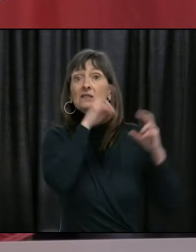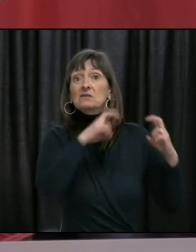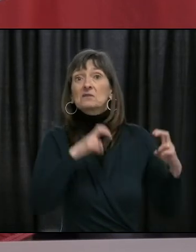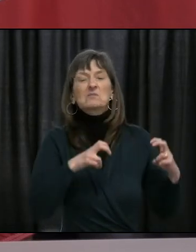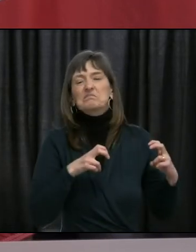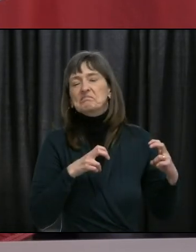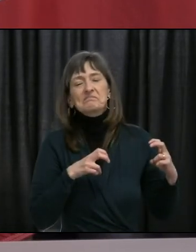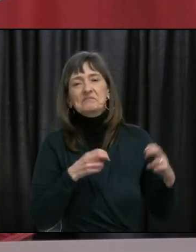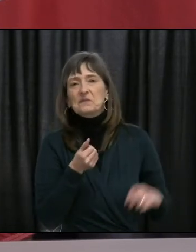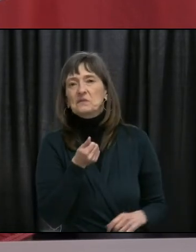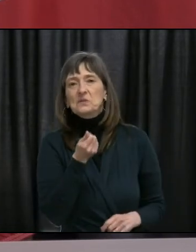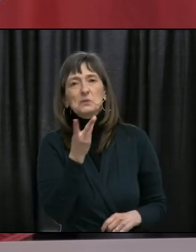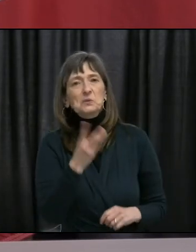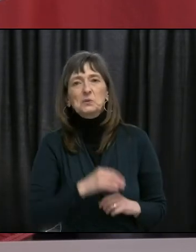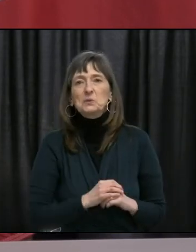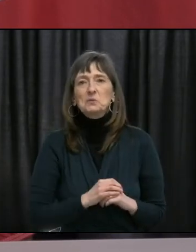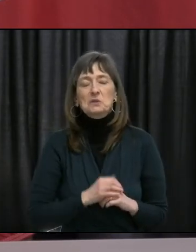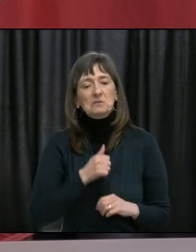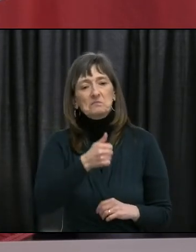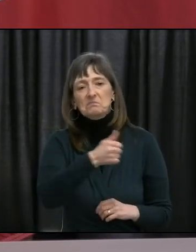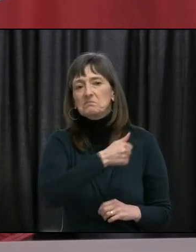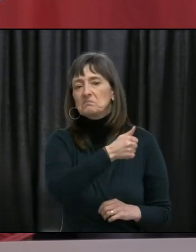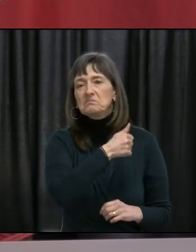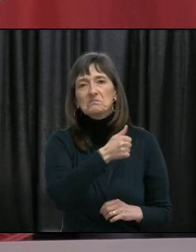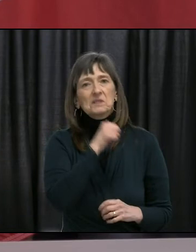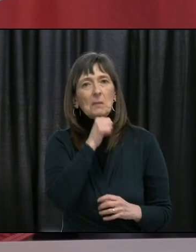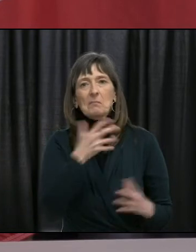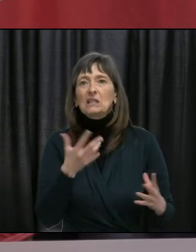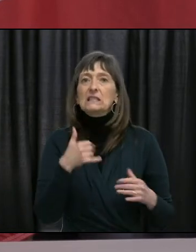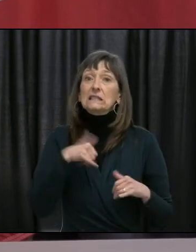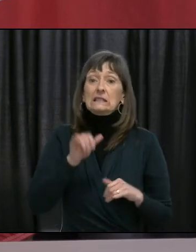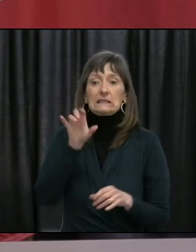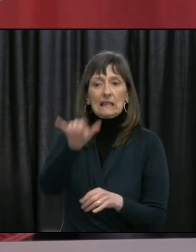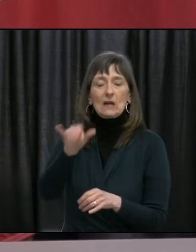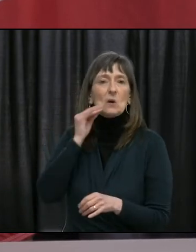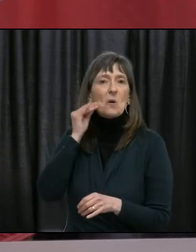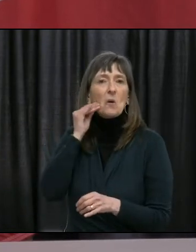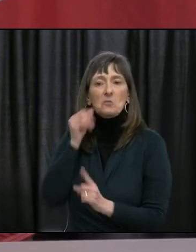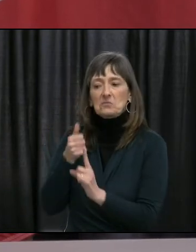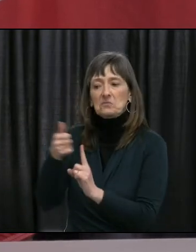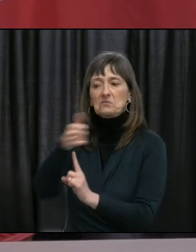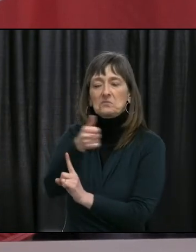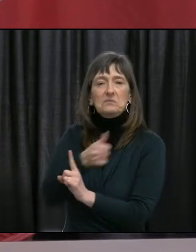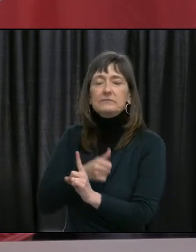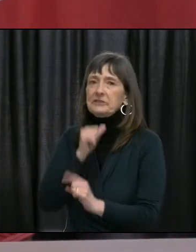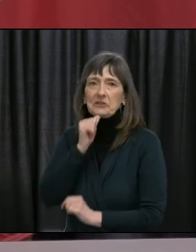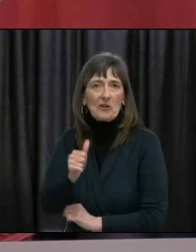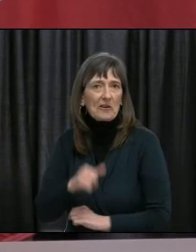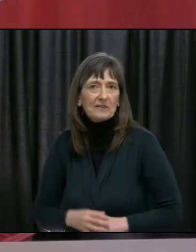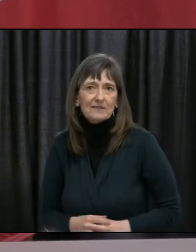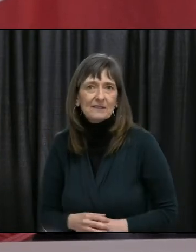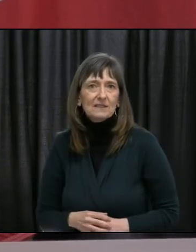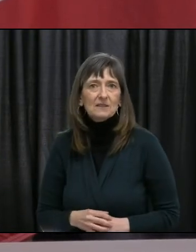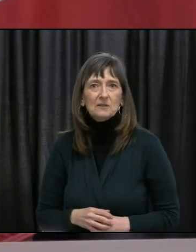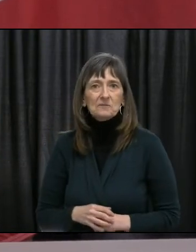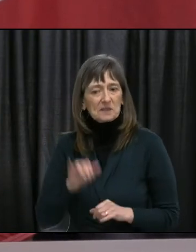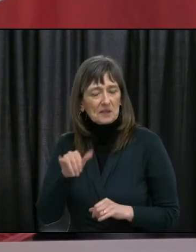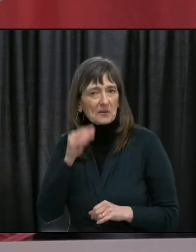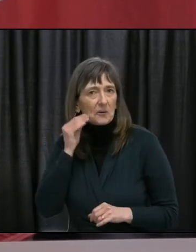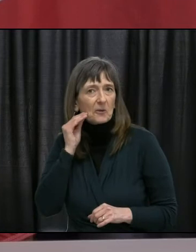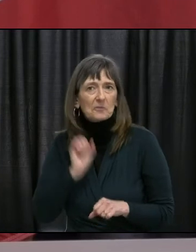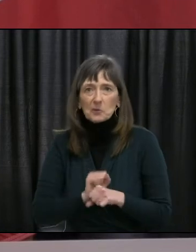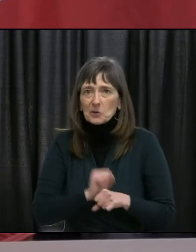doing as little travel as possible, even around their districts for that matter. Their constituency assistants, for the most part, are working from their homes, as